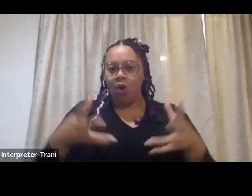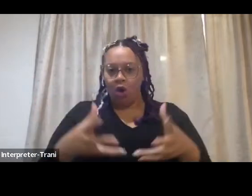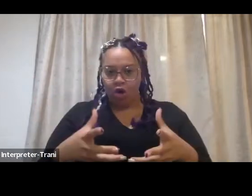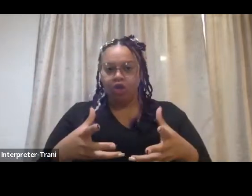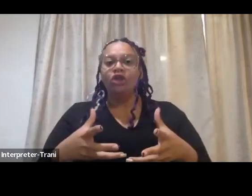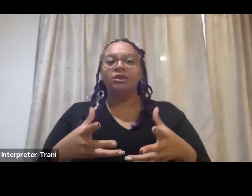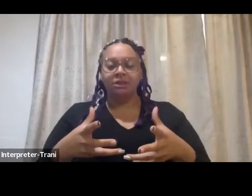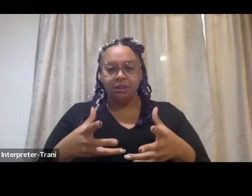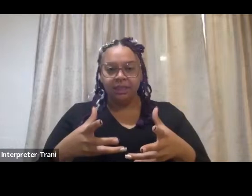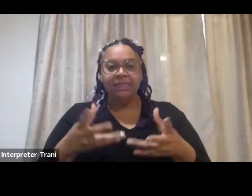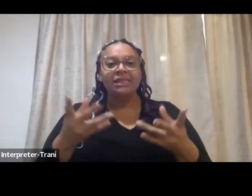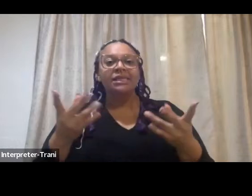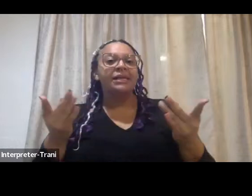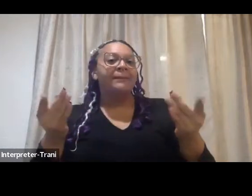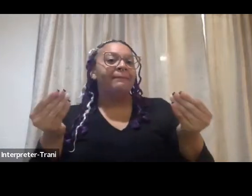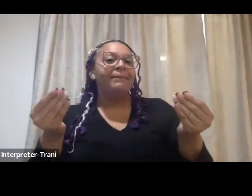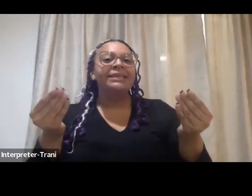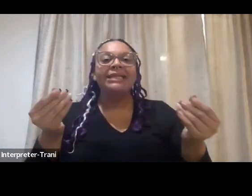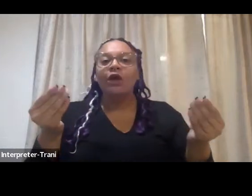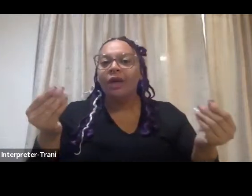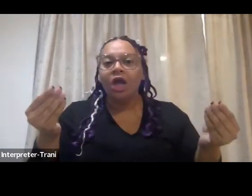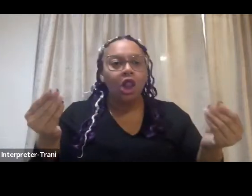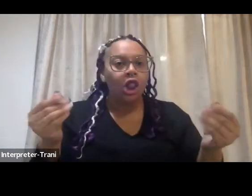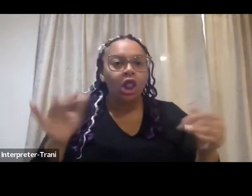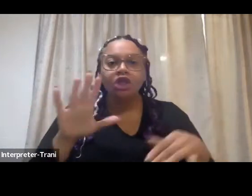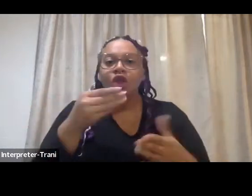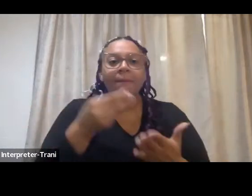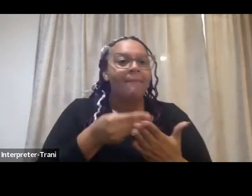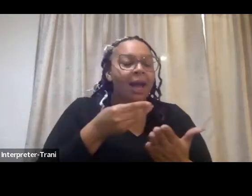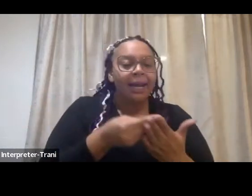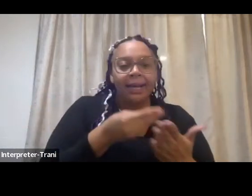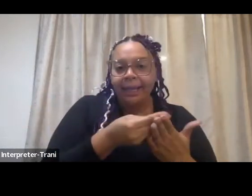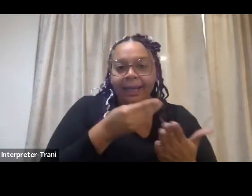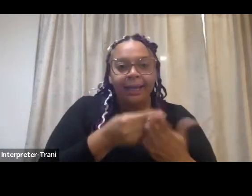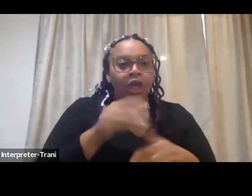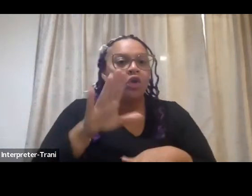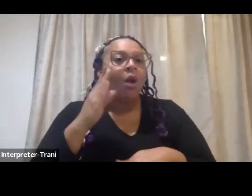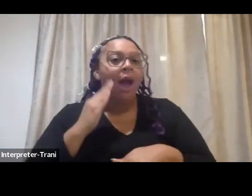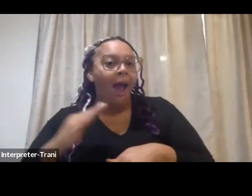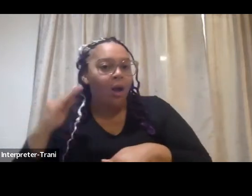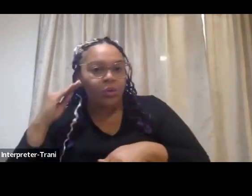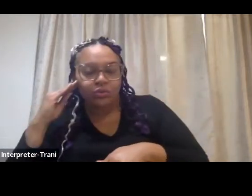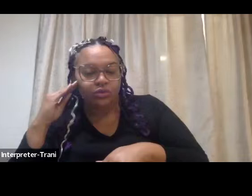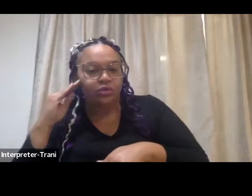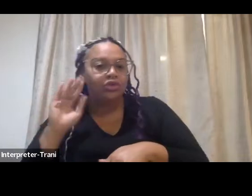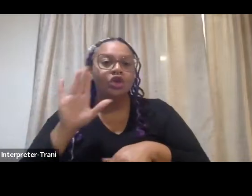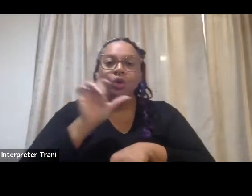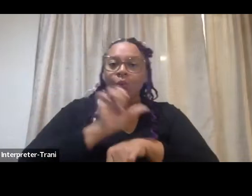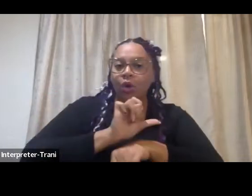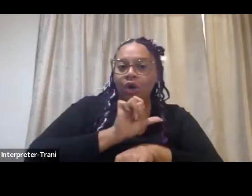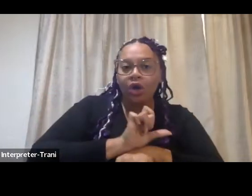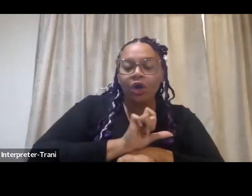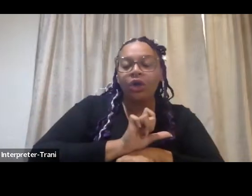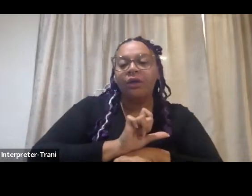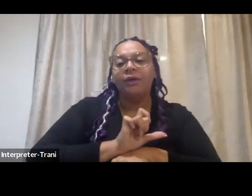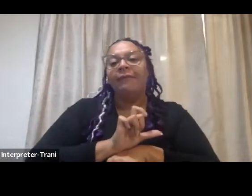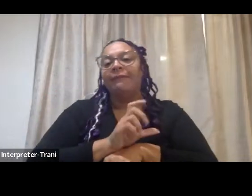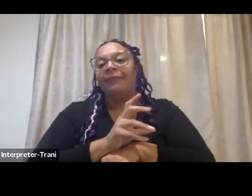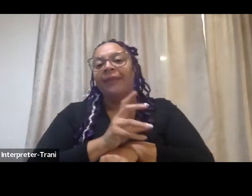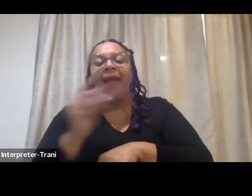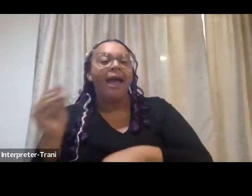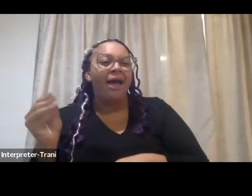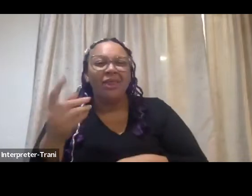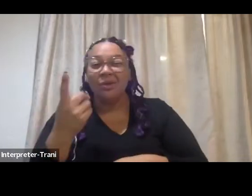This is material. This is your money. It's your house, your work. And there's one more